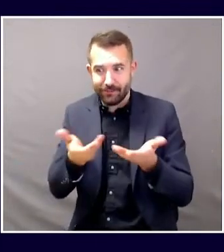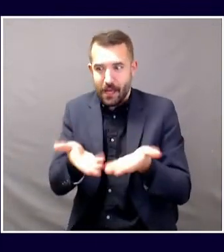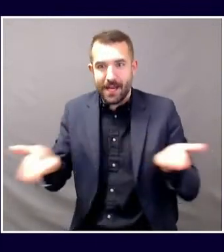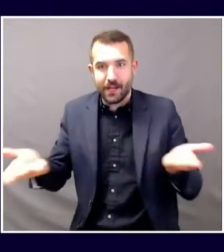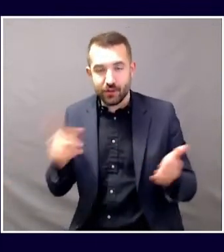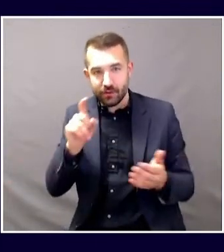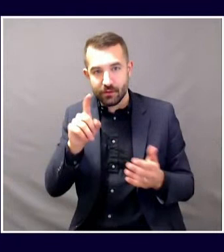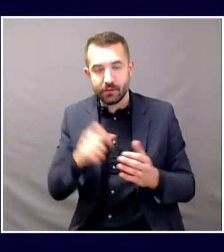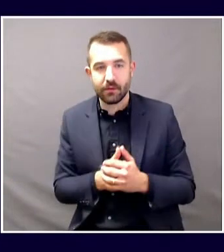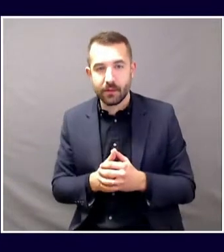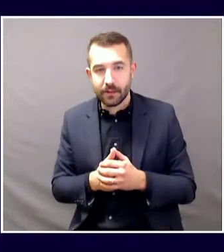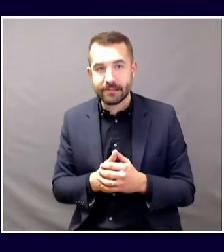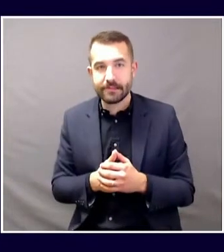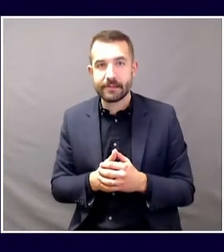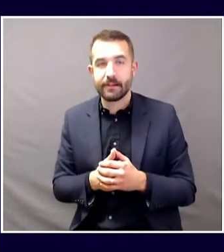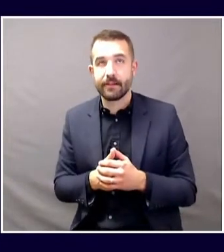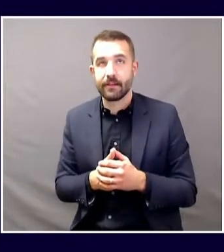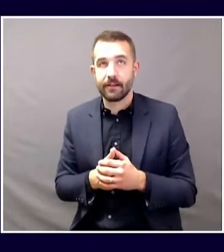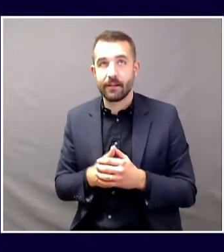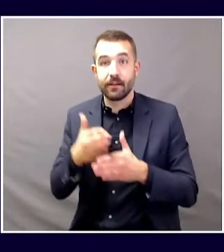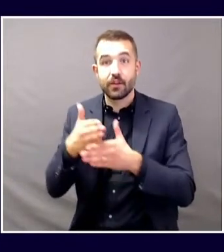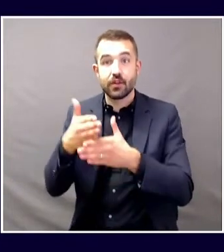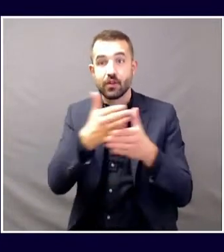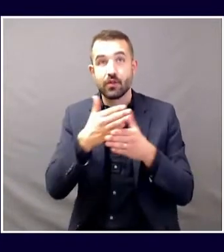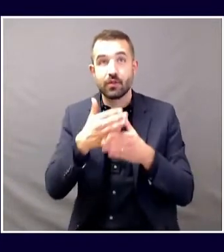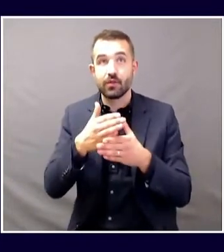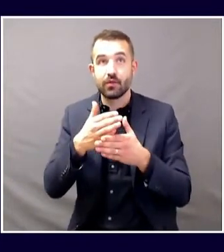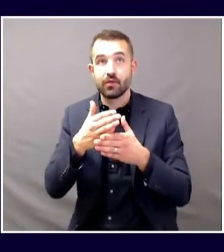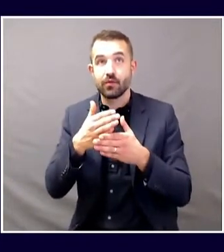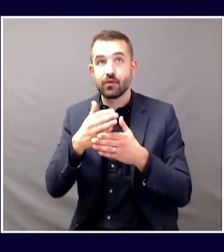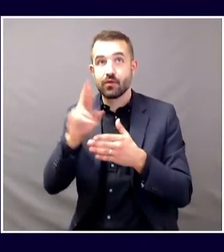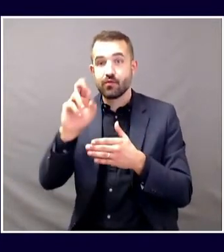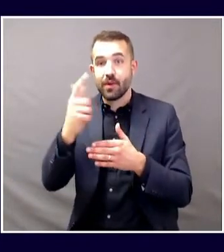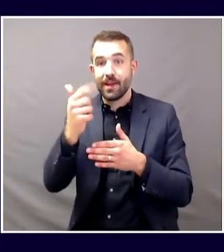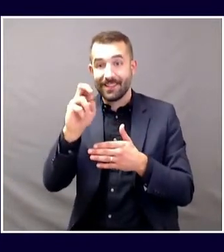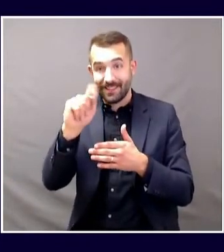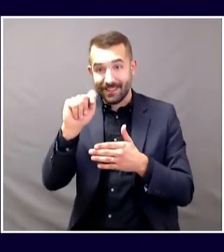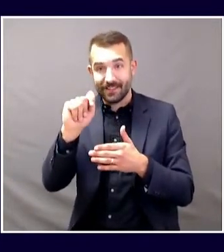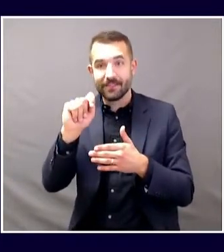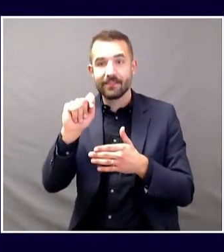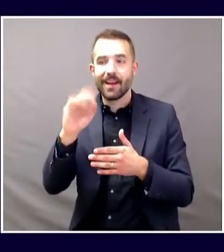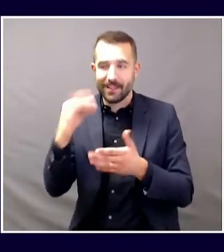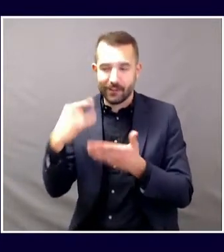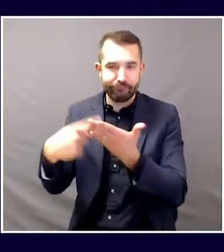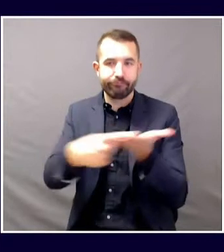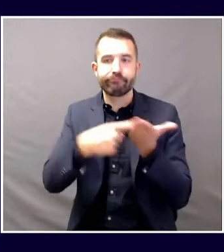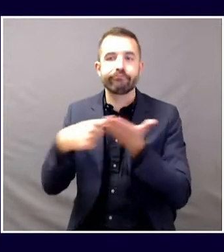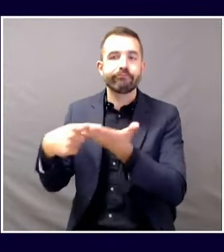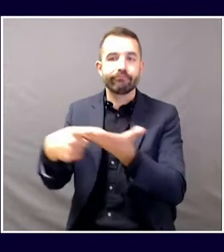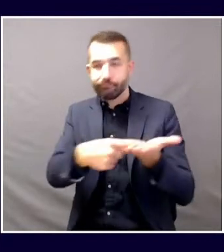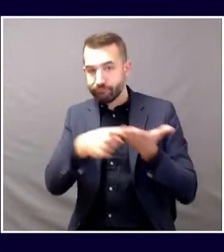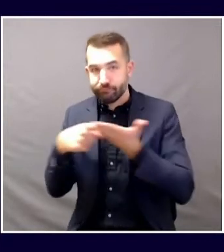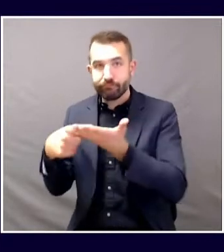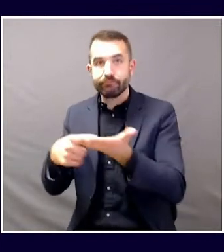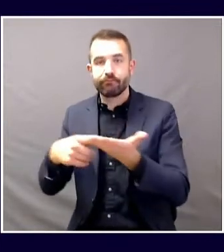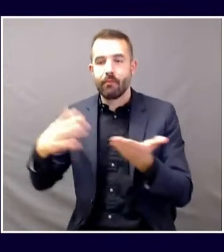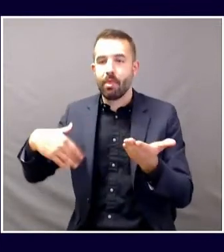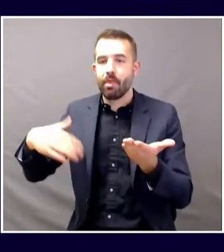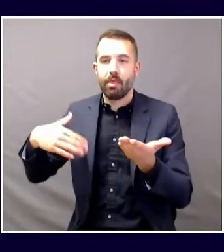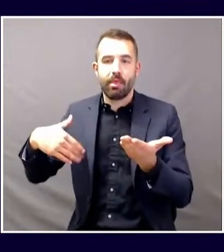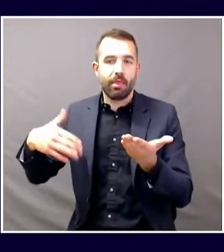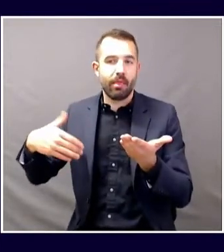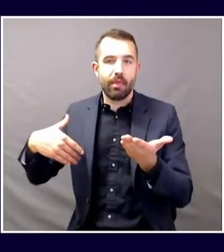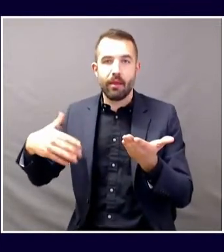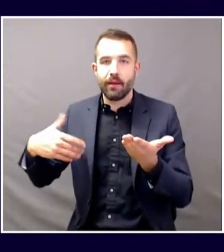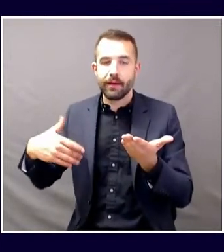Rebecca, with respect to the sharing of reagents, there are discussions of that nature, but the thing with reagents is that even